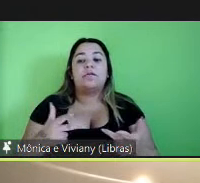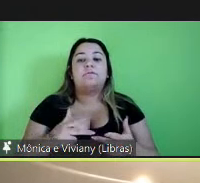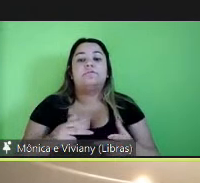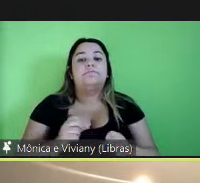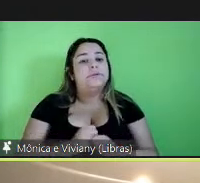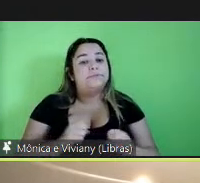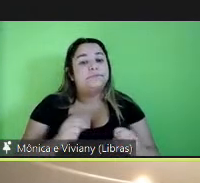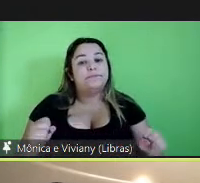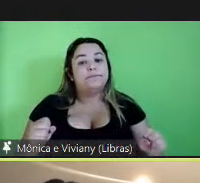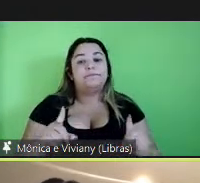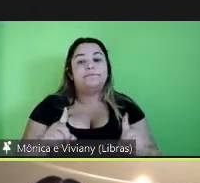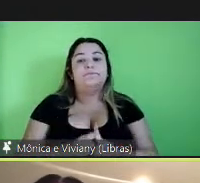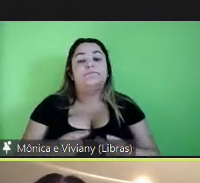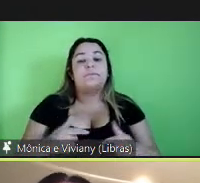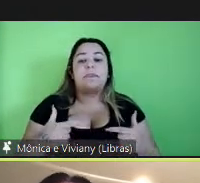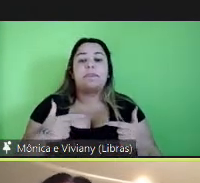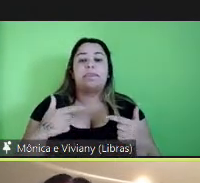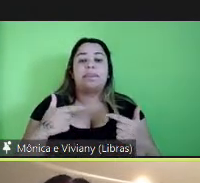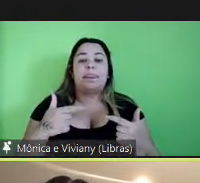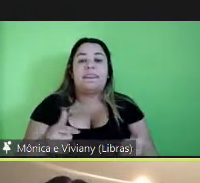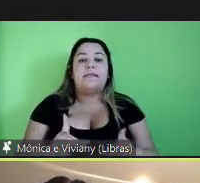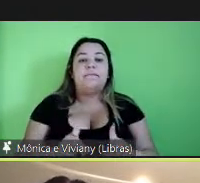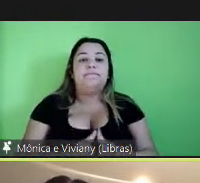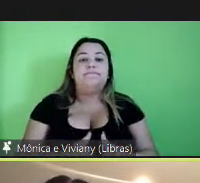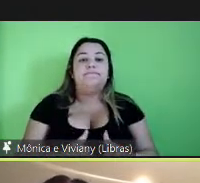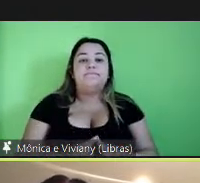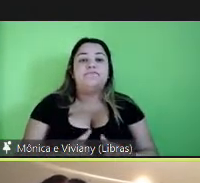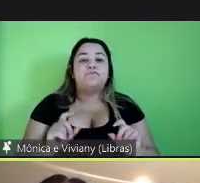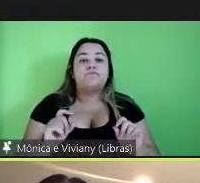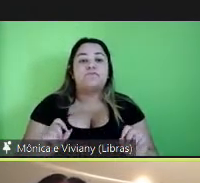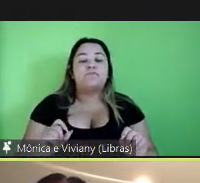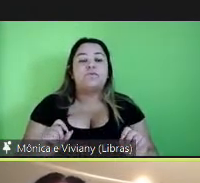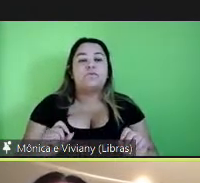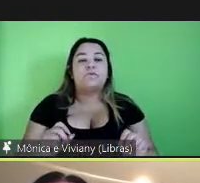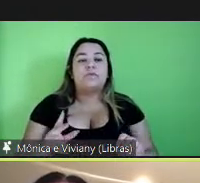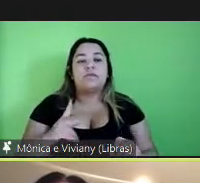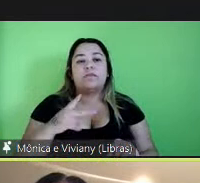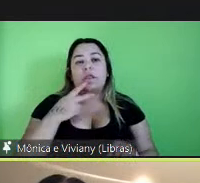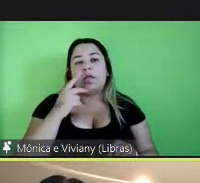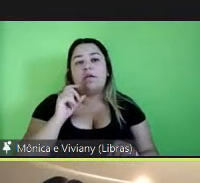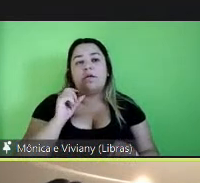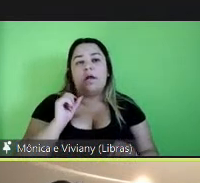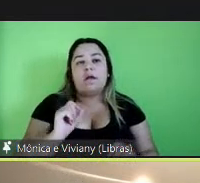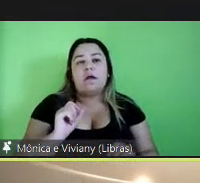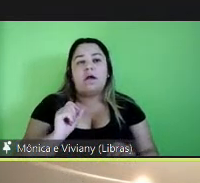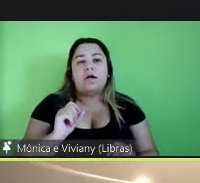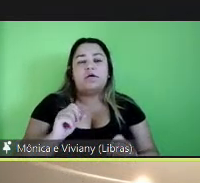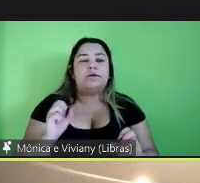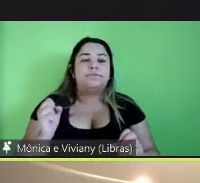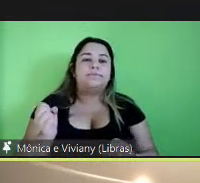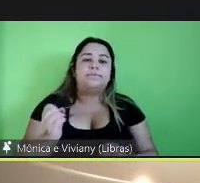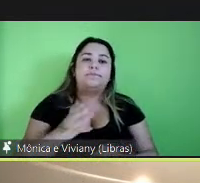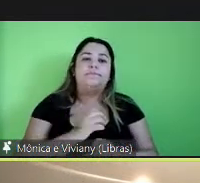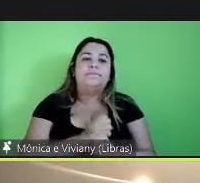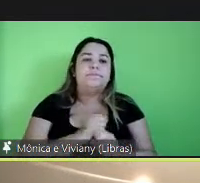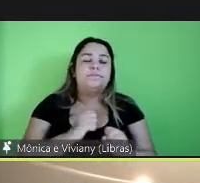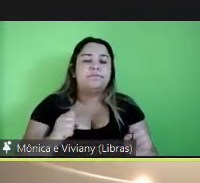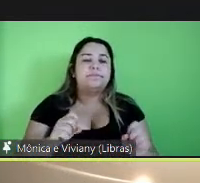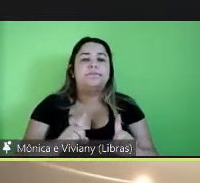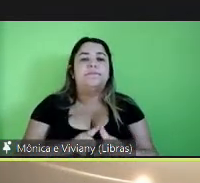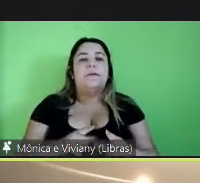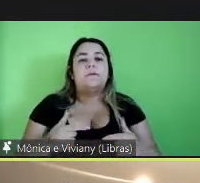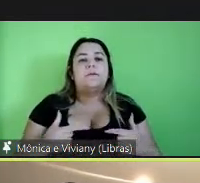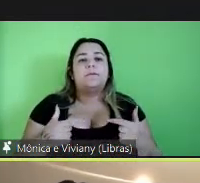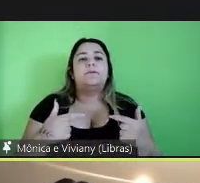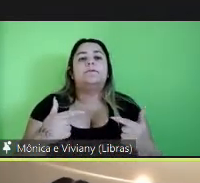we experience with partners, and then just pull out a few enablers and challenges as part of this journey from a healthcare system point of